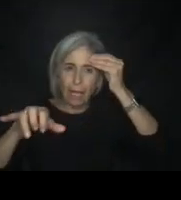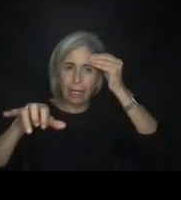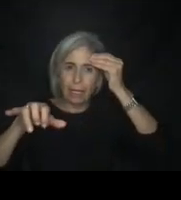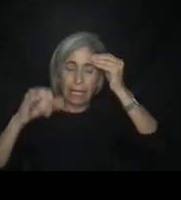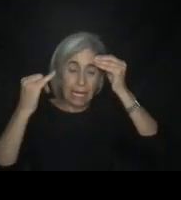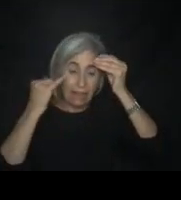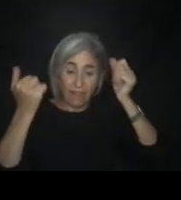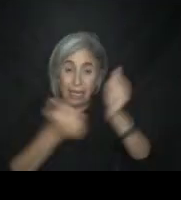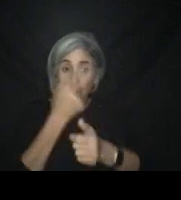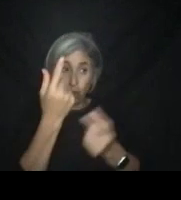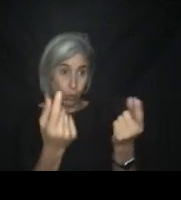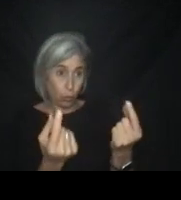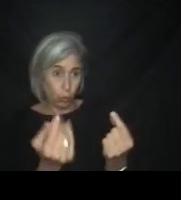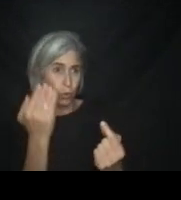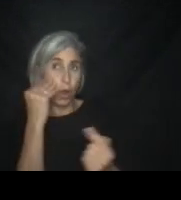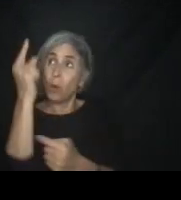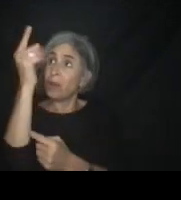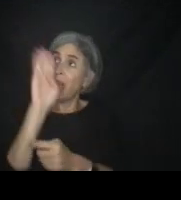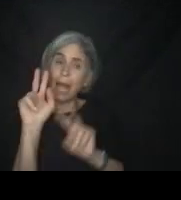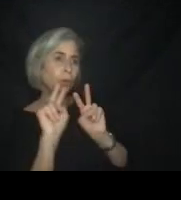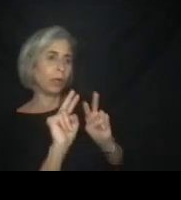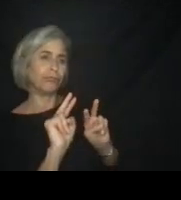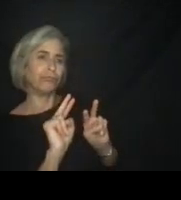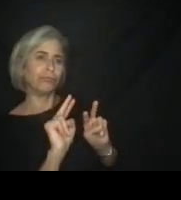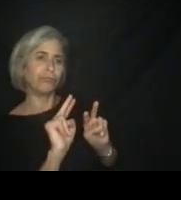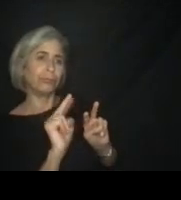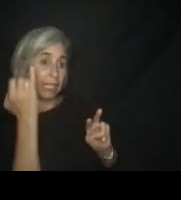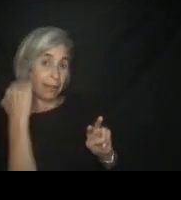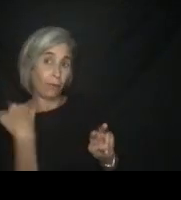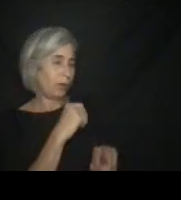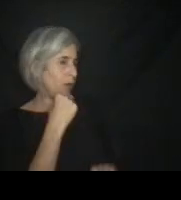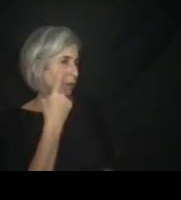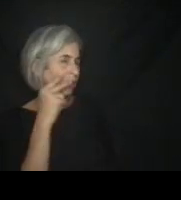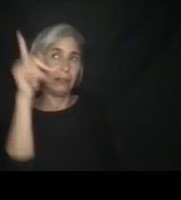you do, know that God sees it, even if we don't see it.